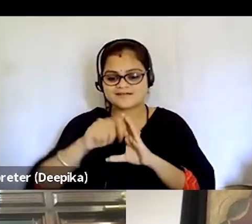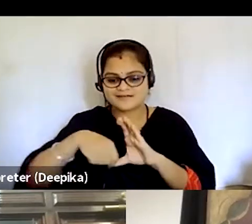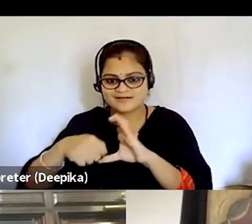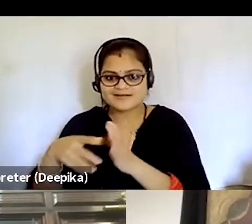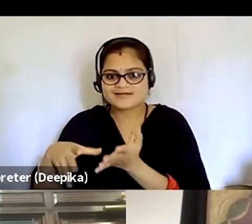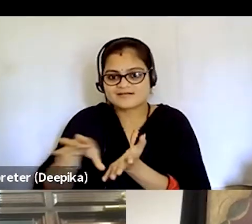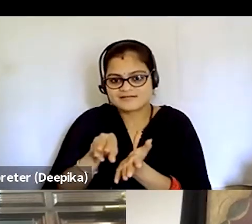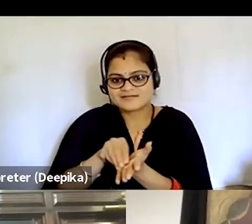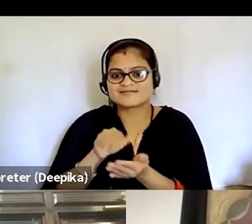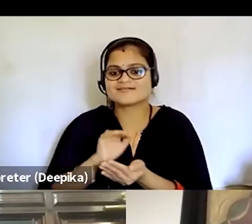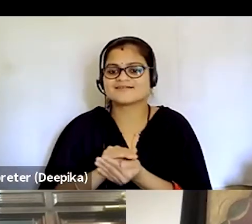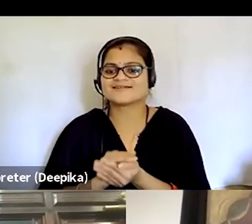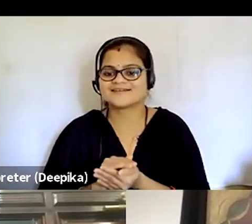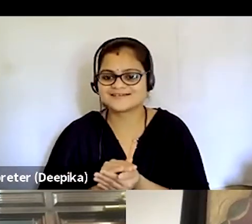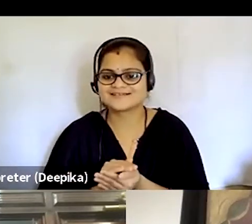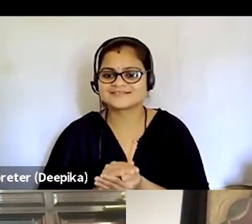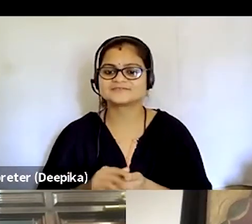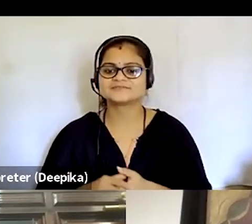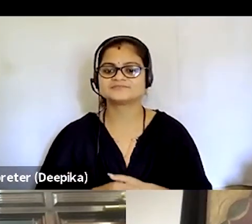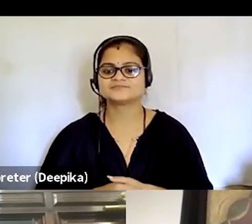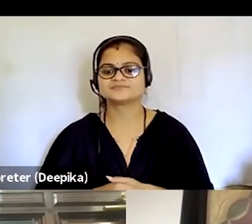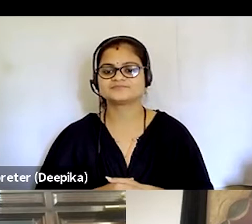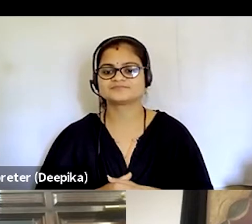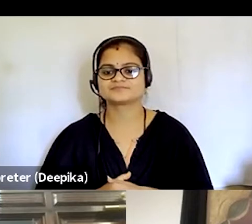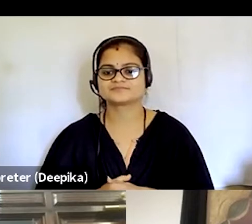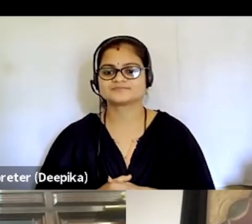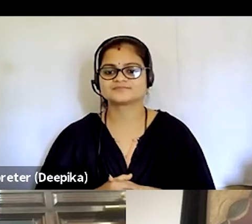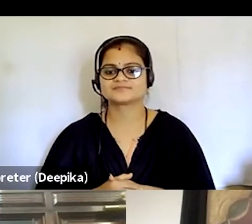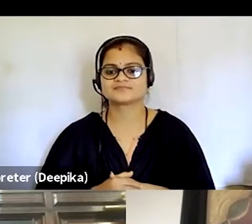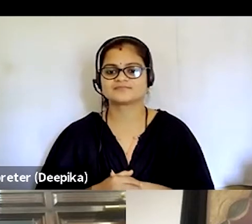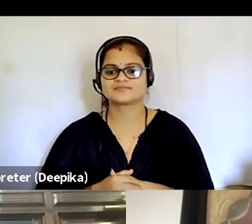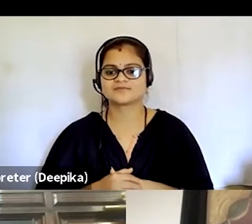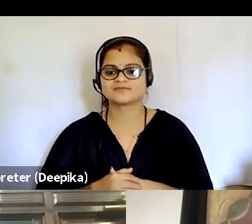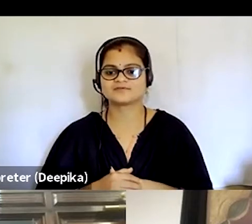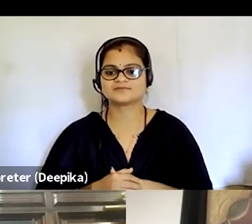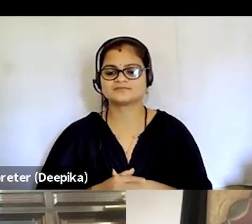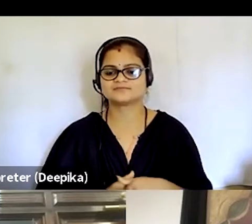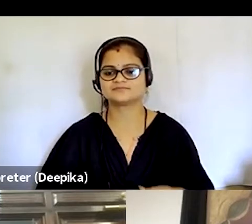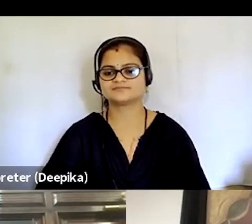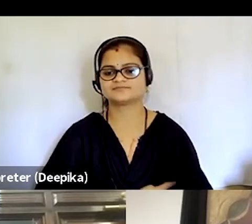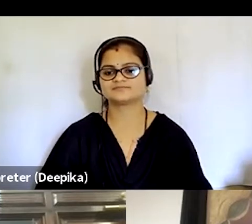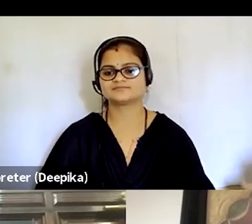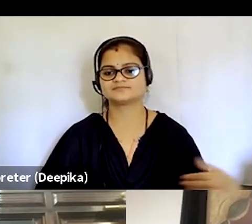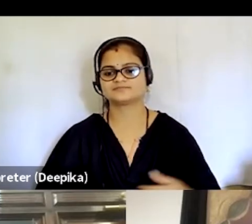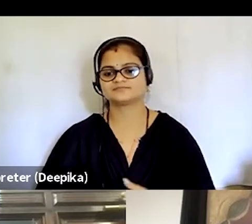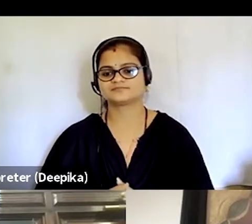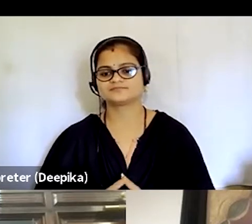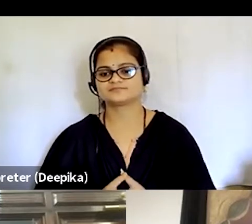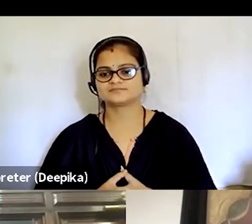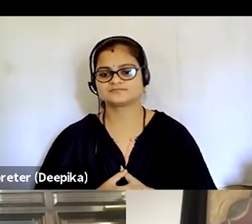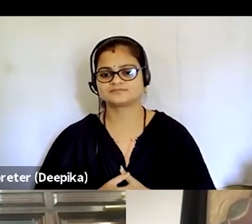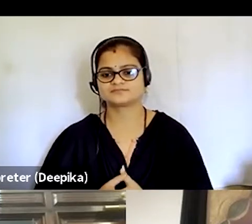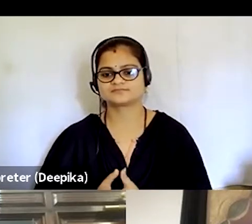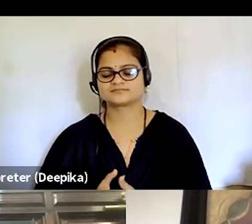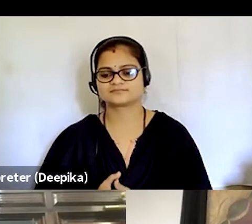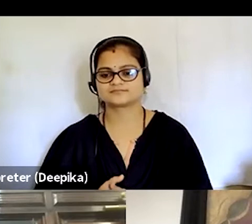right? Yes. We used to make all these compilations. So it's something that is too close to one's heart and too much part of one's, formative